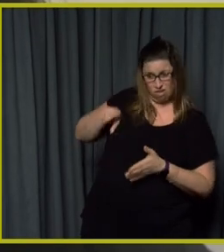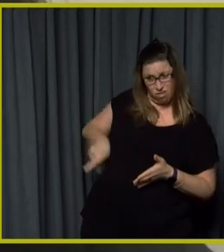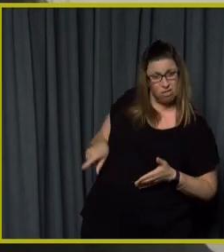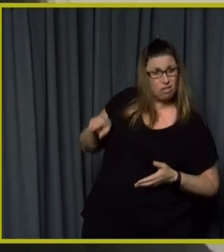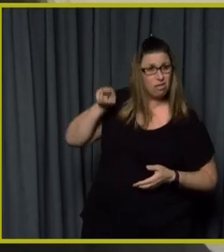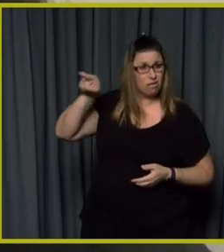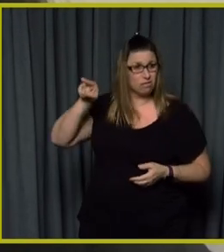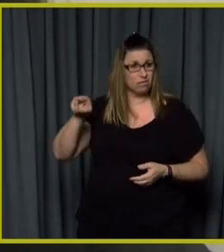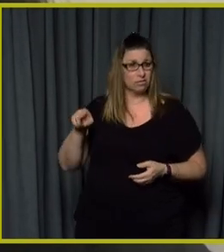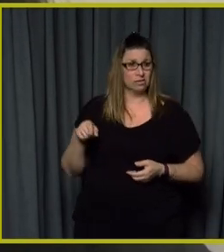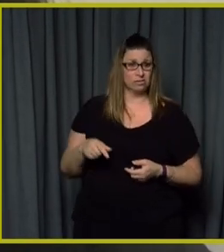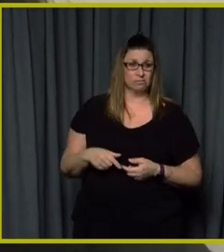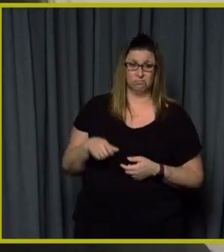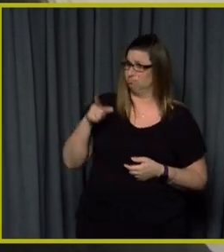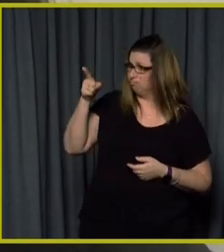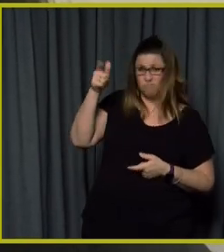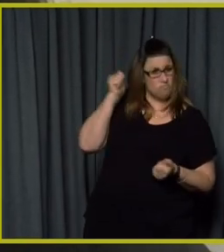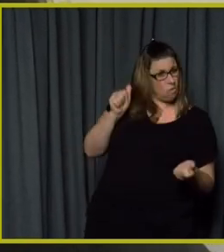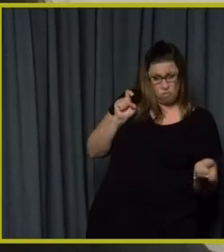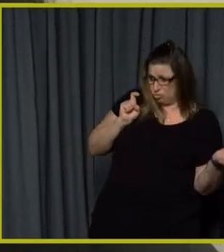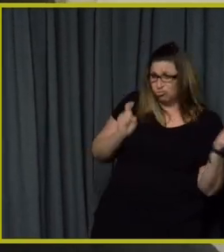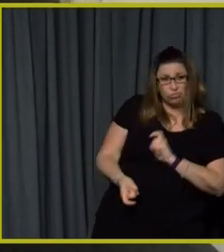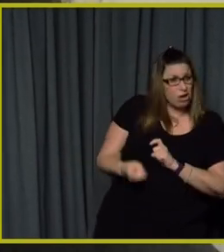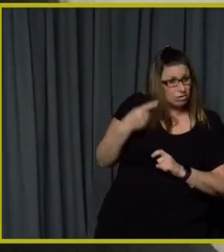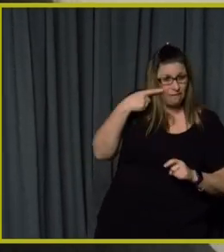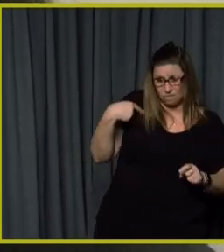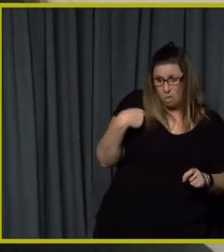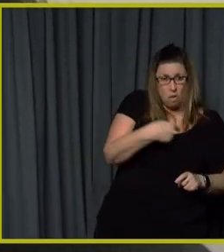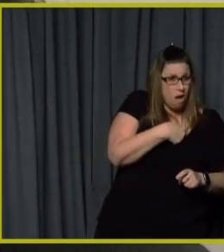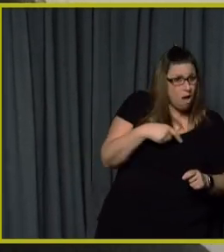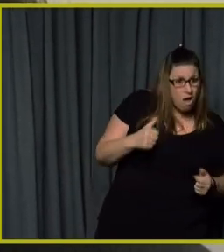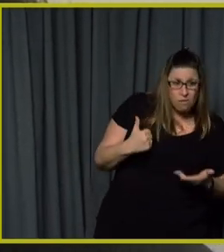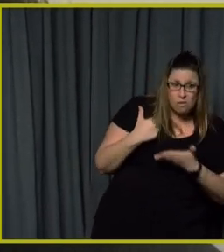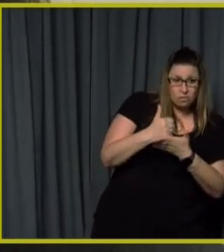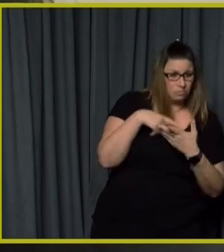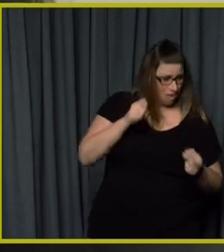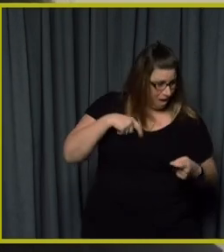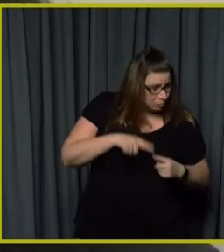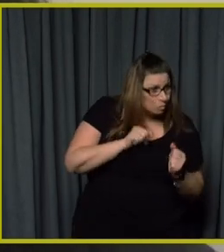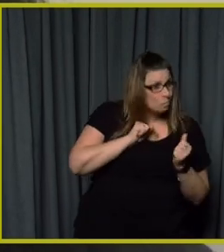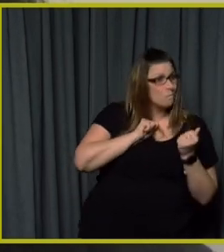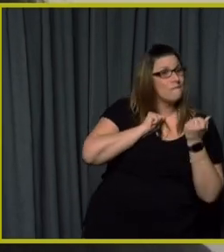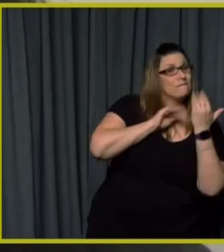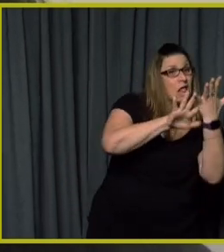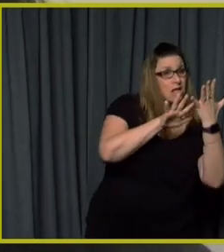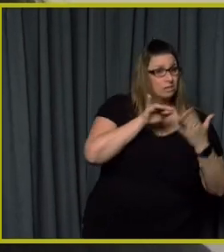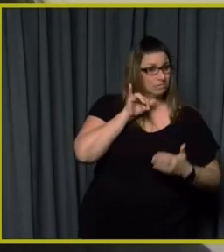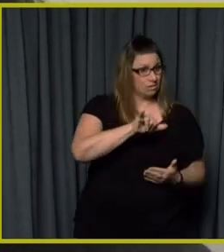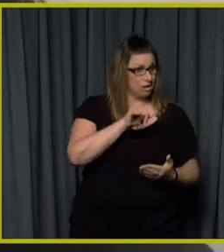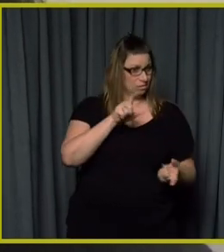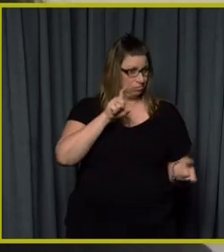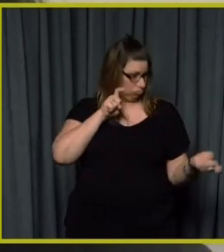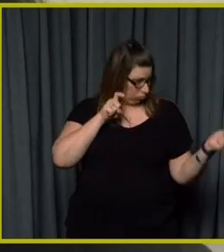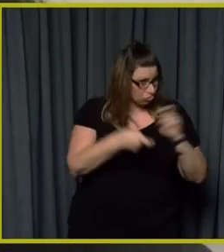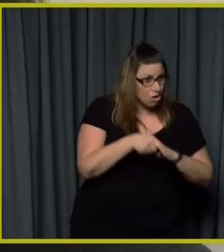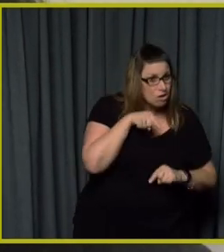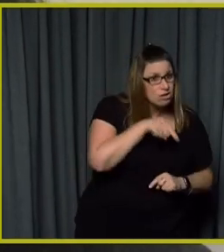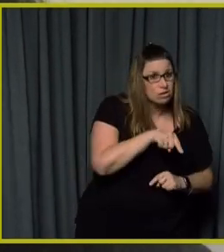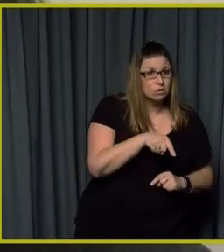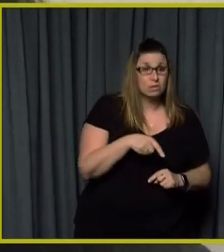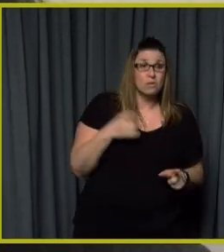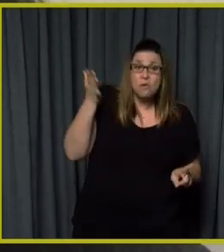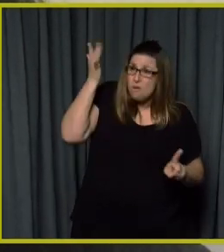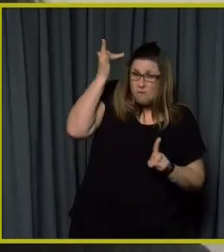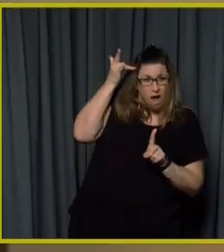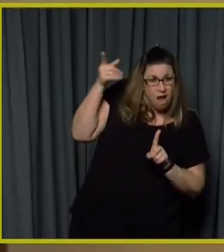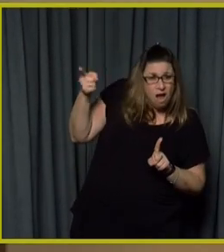change unless we actually demand that change collectively and together, because we're all going to need this care. And I think that's the thing